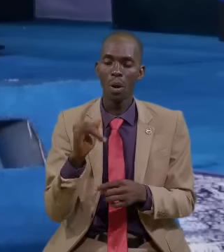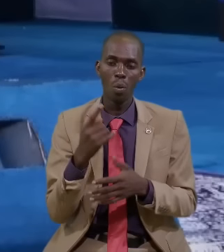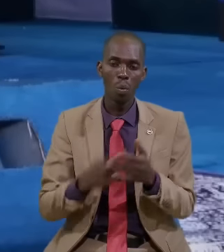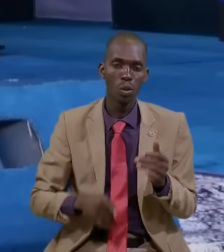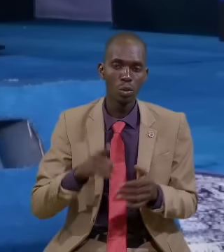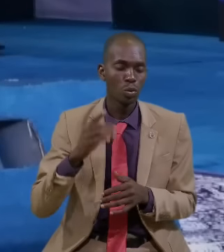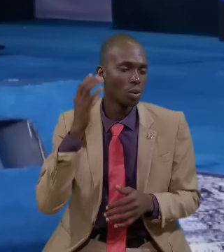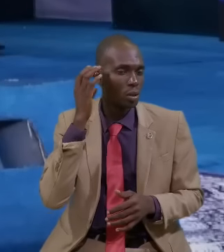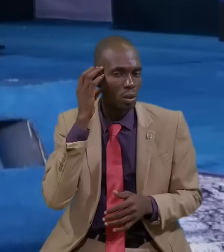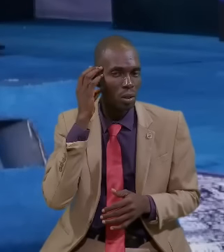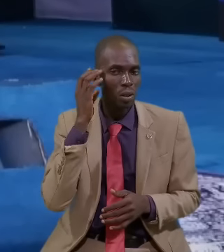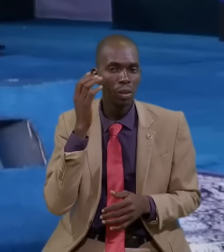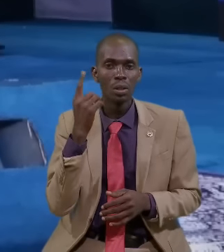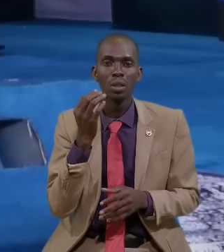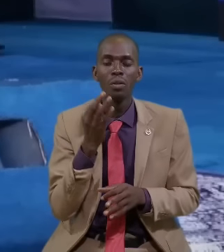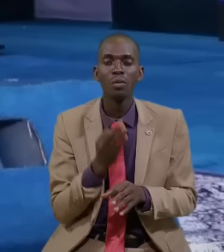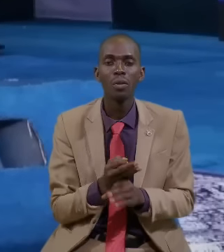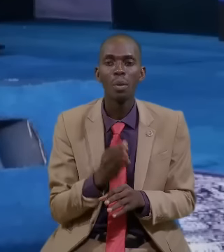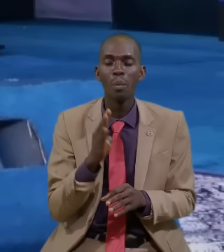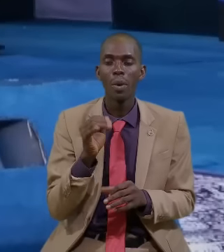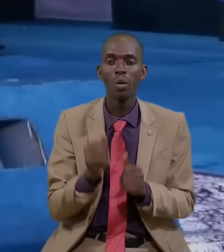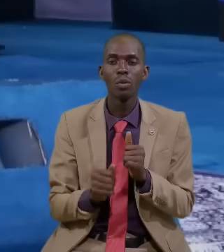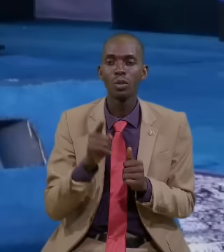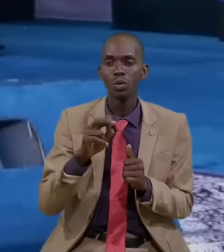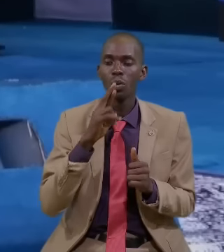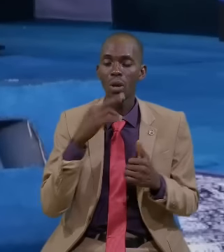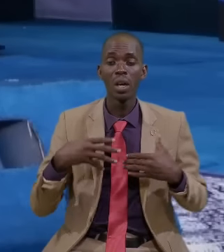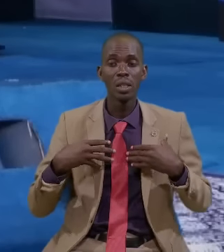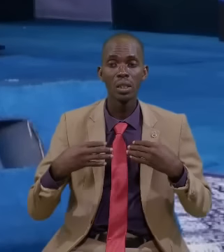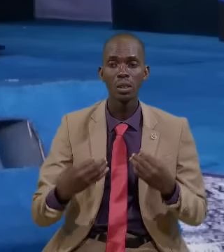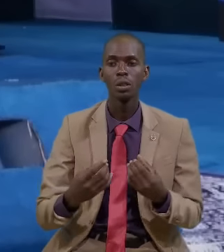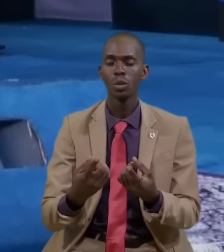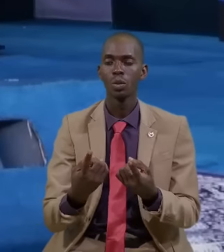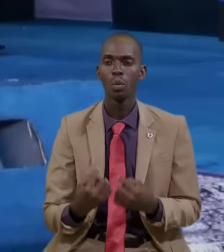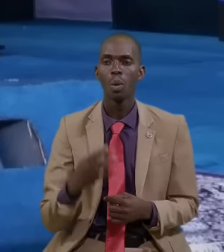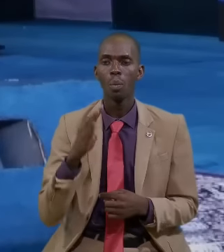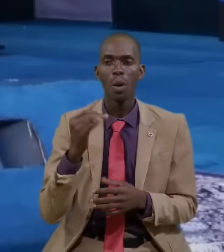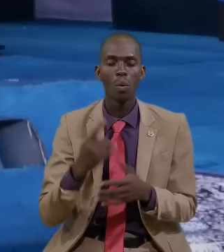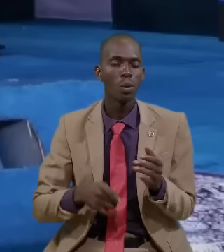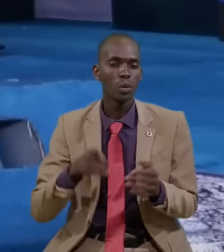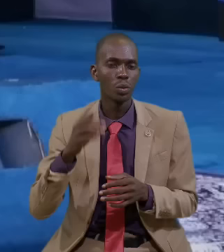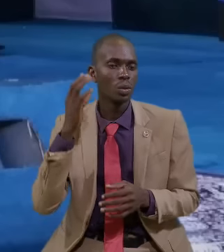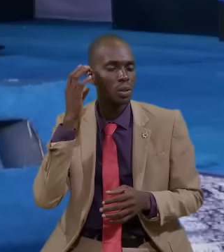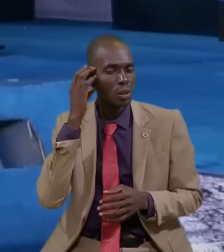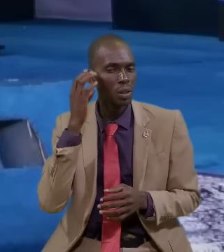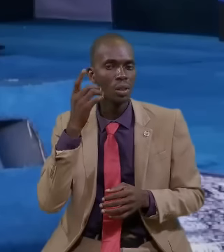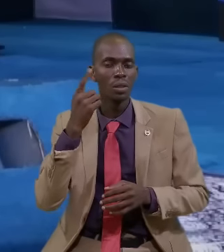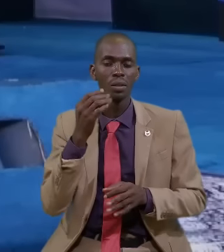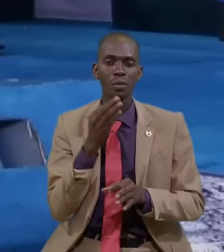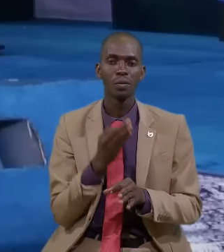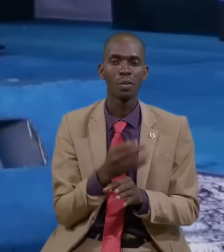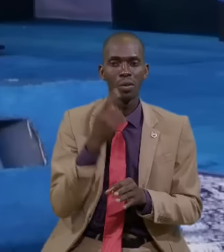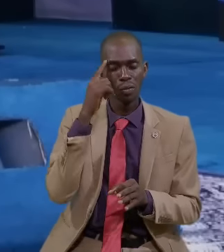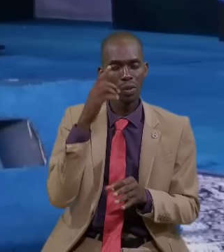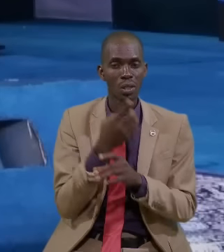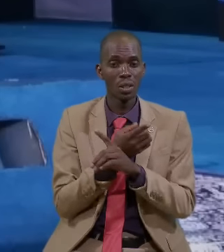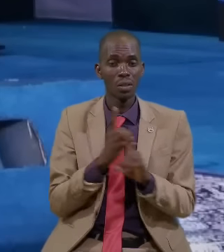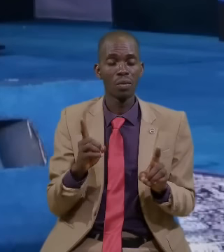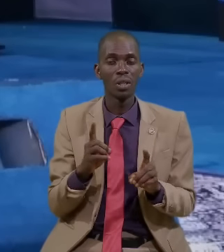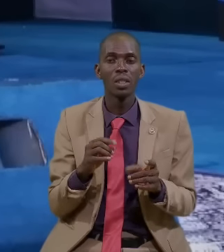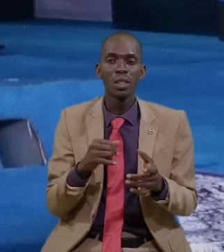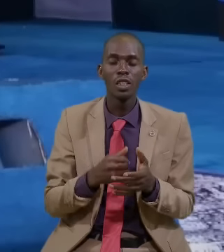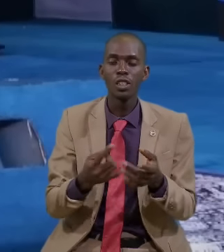faith by which you are healed cometh by what you hear. The faith for your deliverance, it cometh and